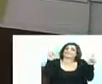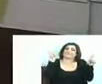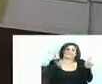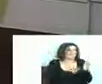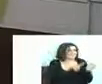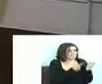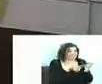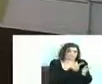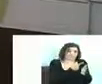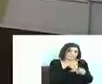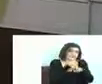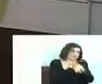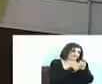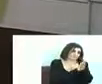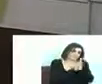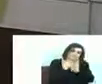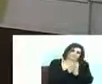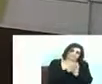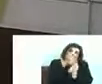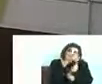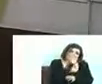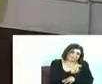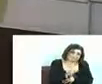And sometimes that bread becomes pizza.